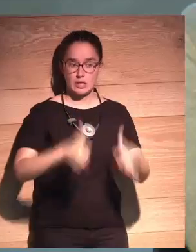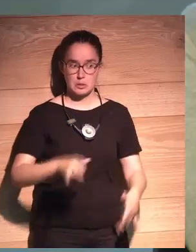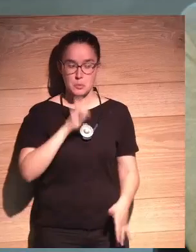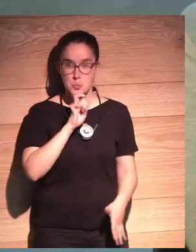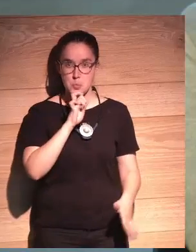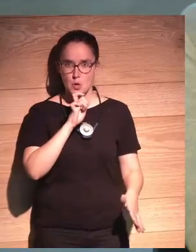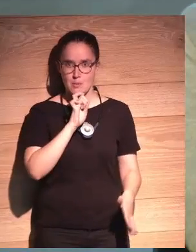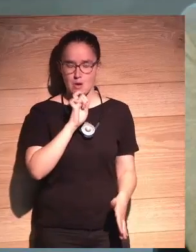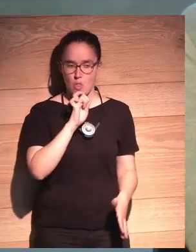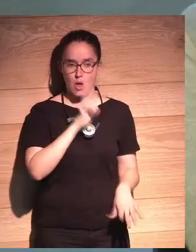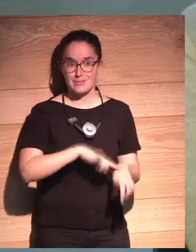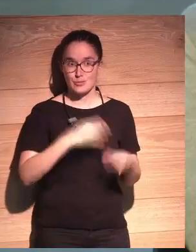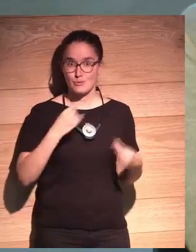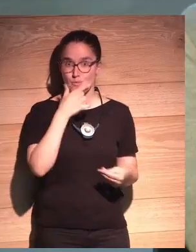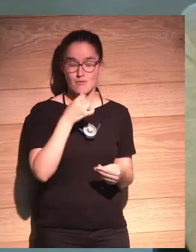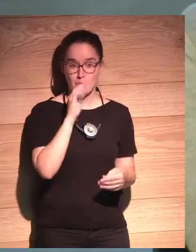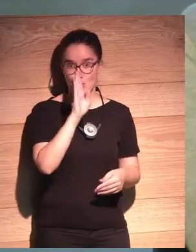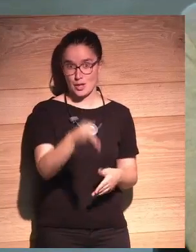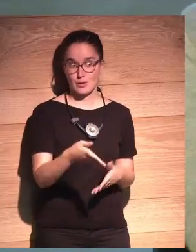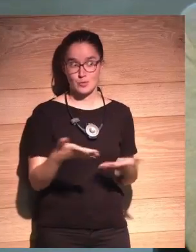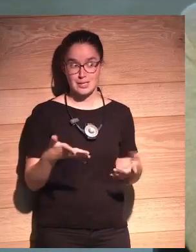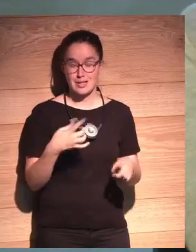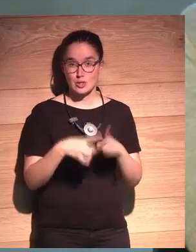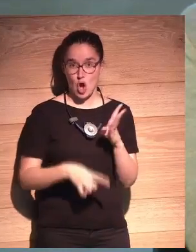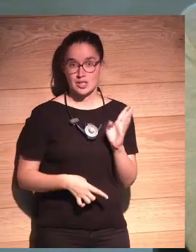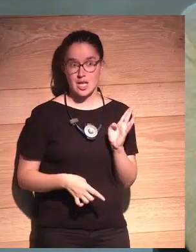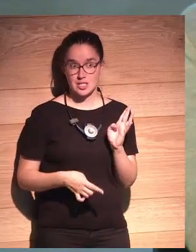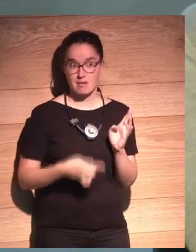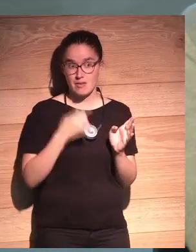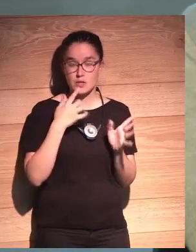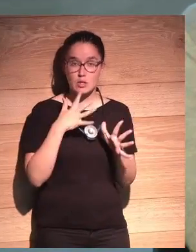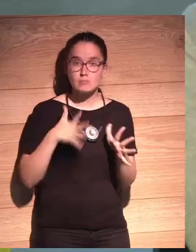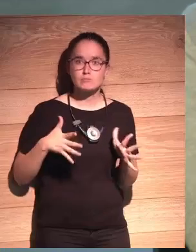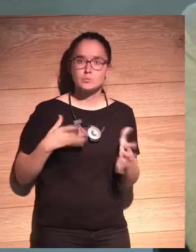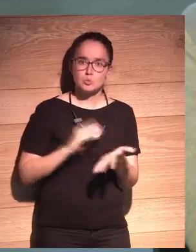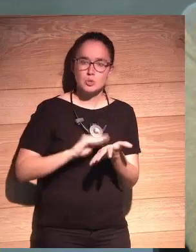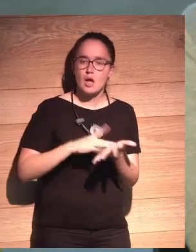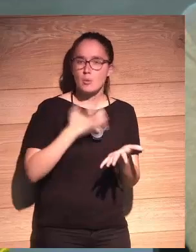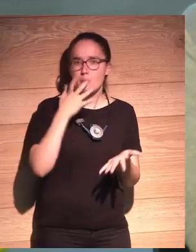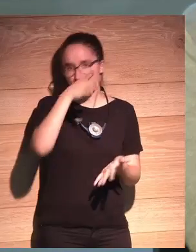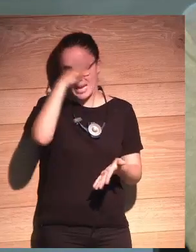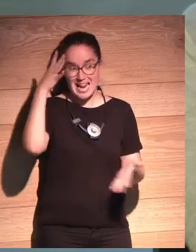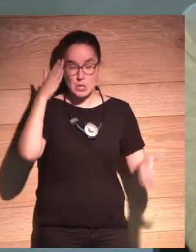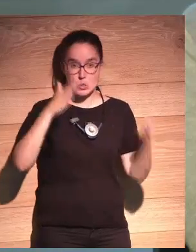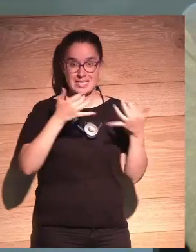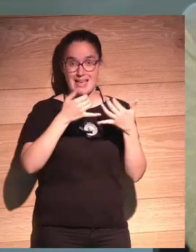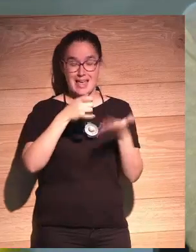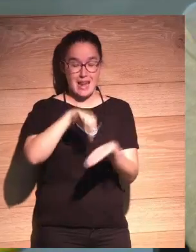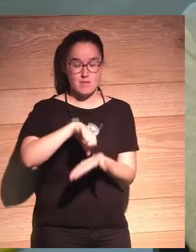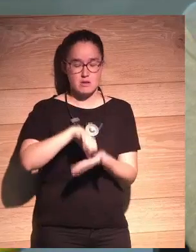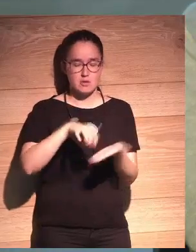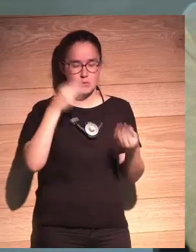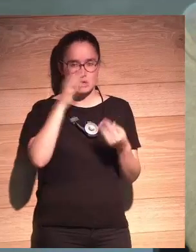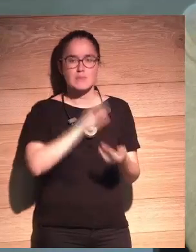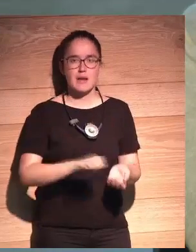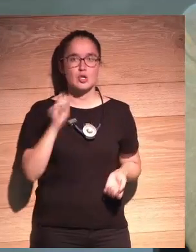think about how generating a zero waste festival. It's a very simple thing, but at the same time it's very complex. For example, Veranos de la